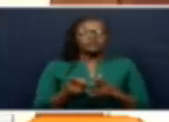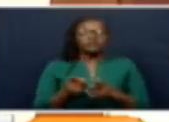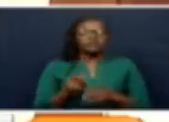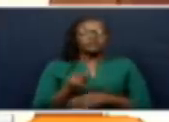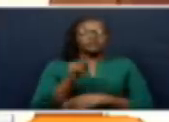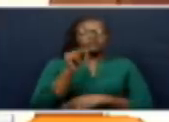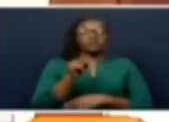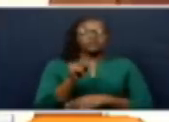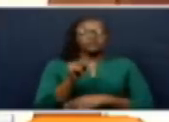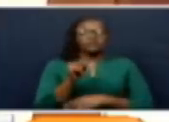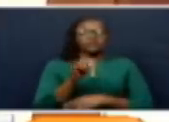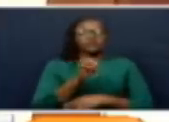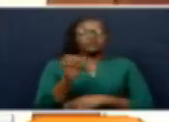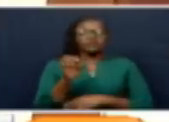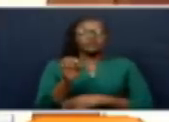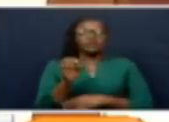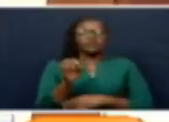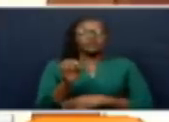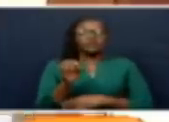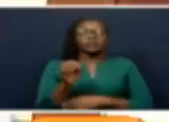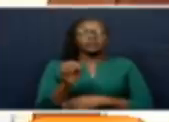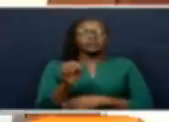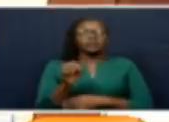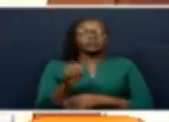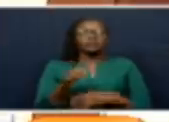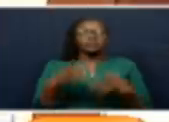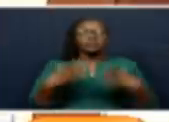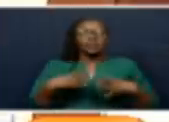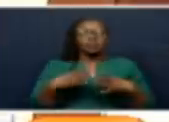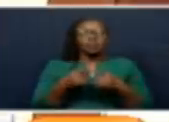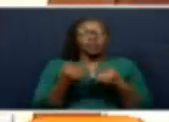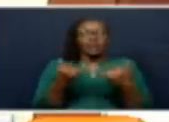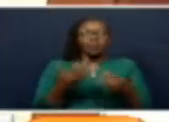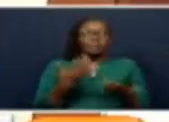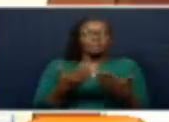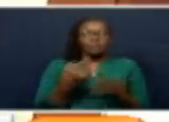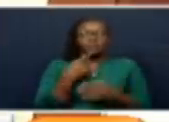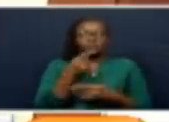country, how he should behave with so and so.